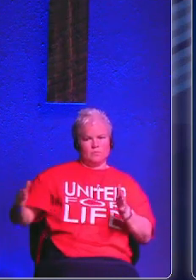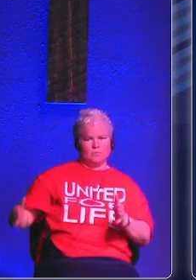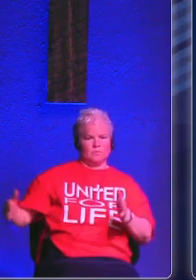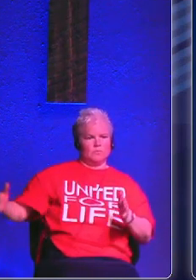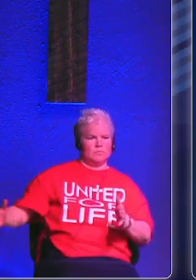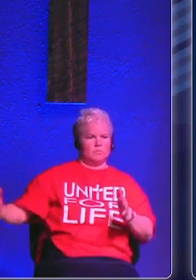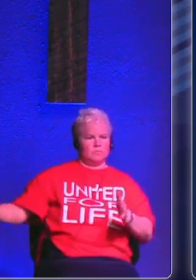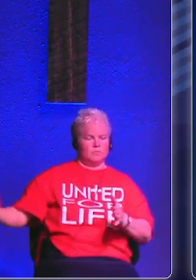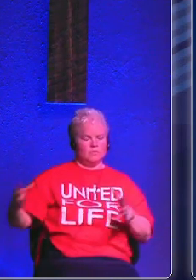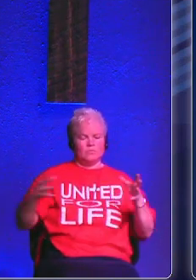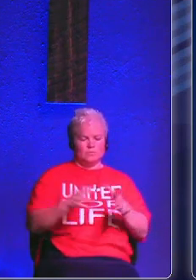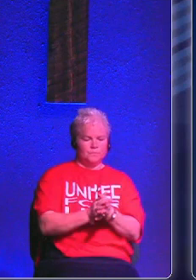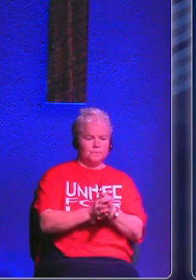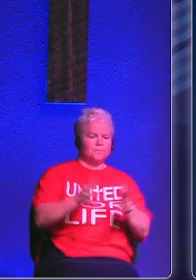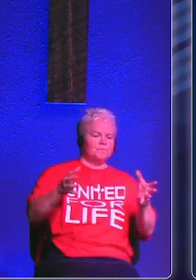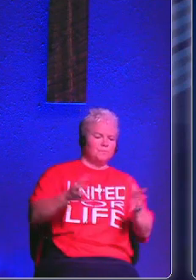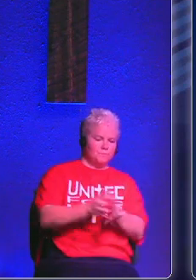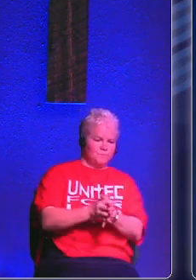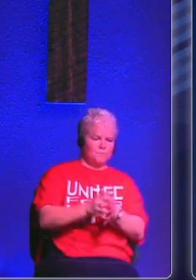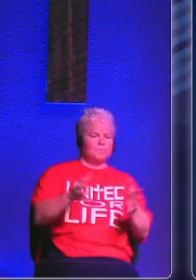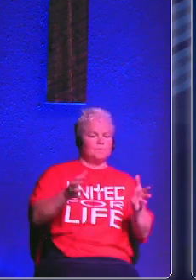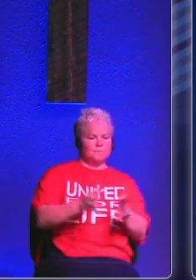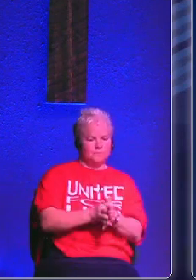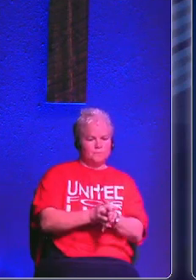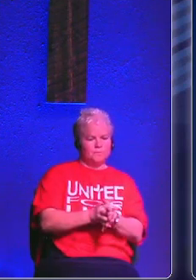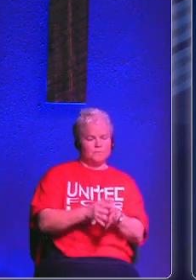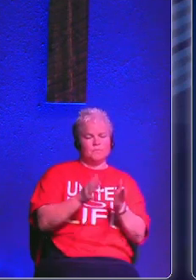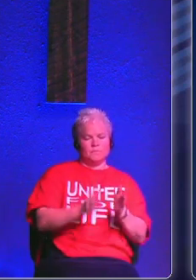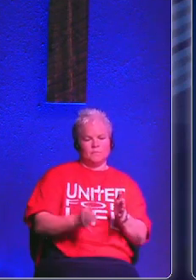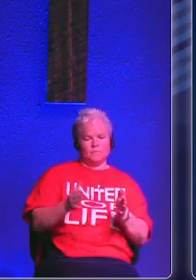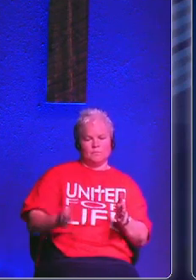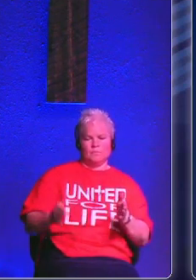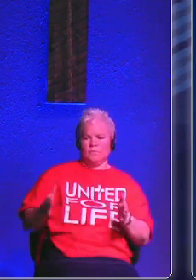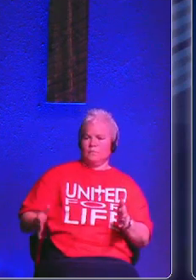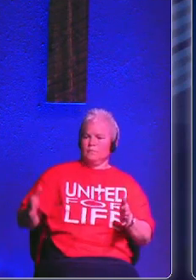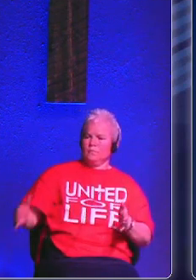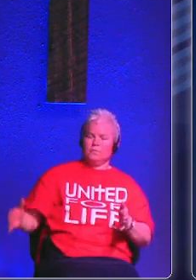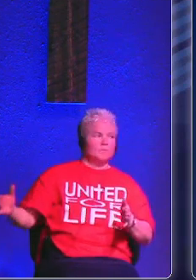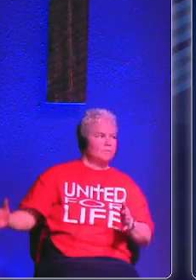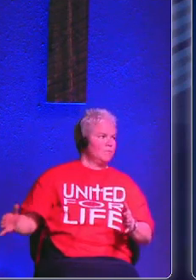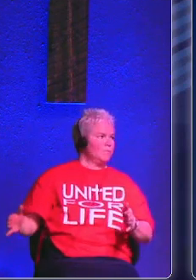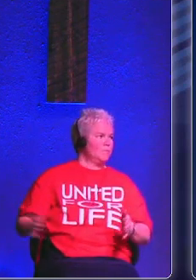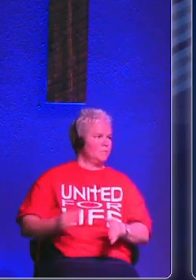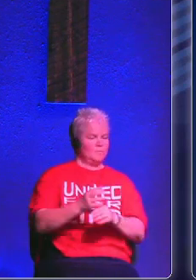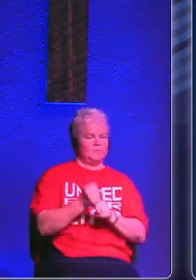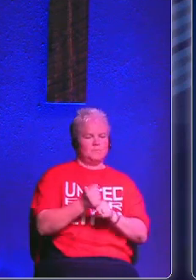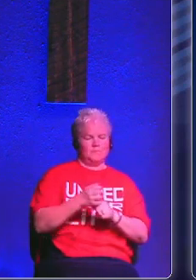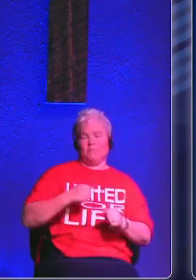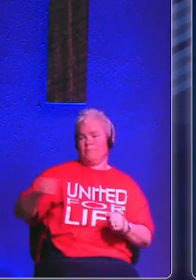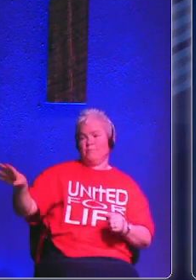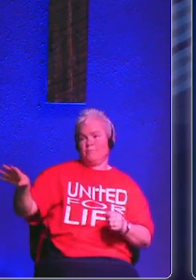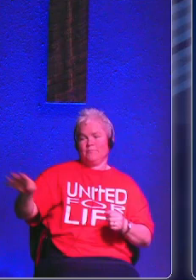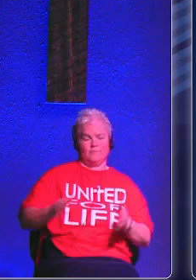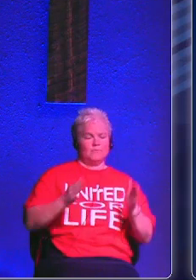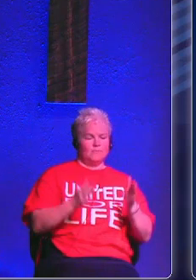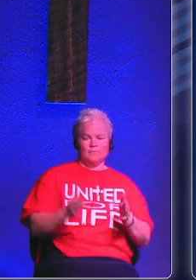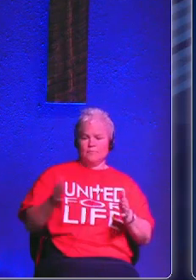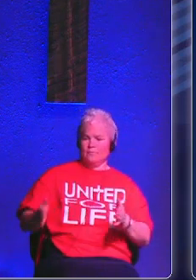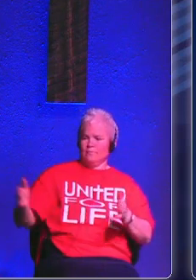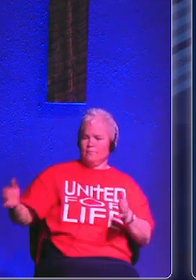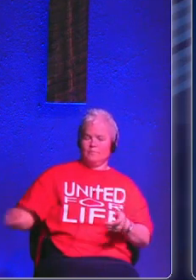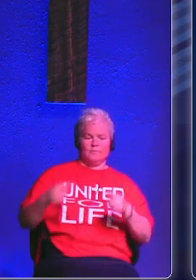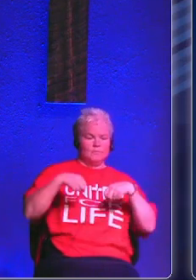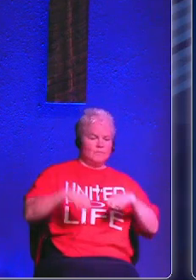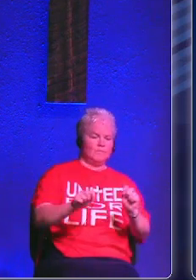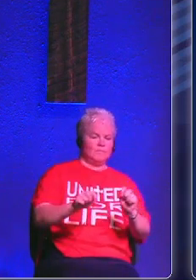just has fit together like it is a series. So for whatever reason, I can't get away from series. Even when I